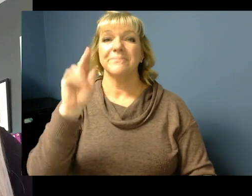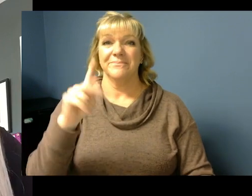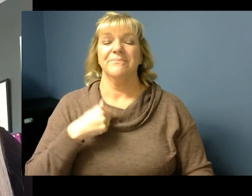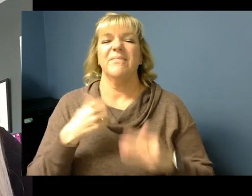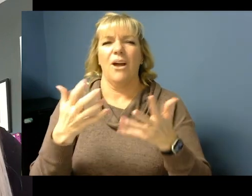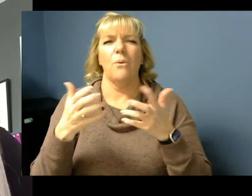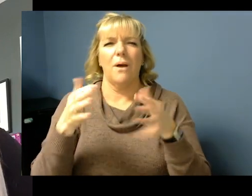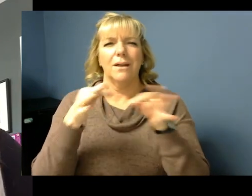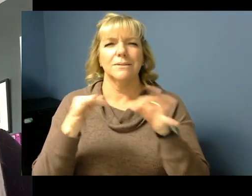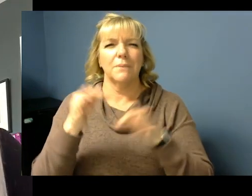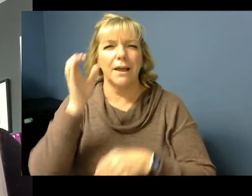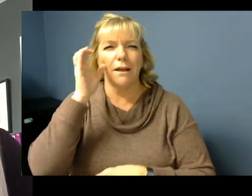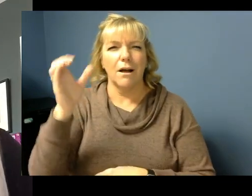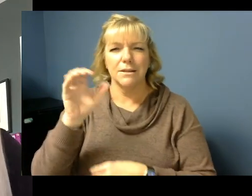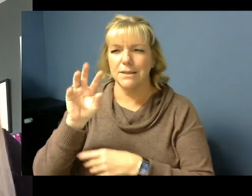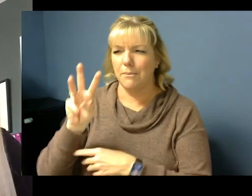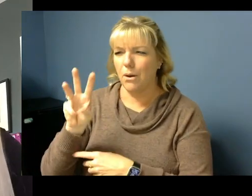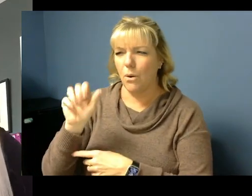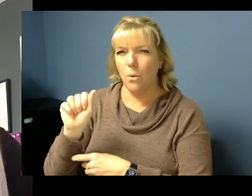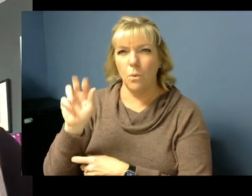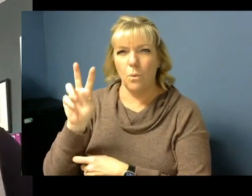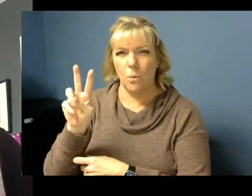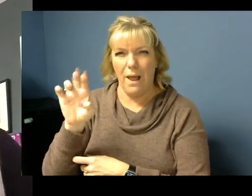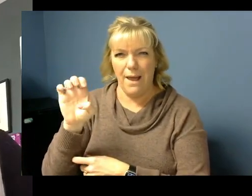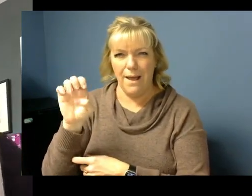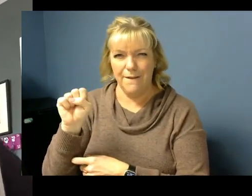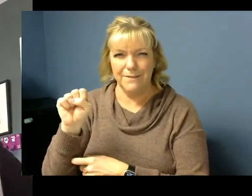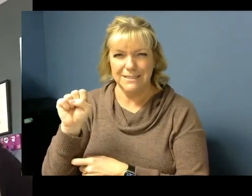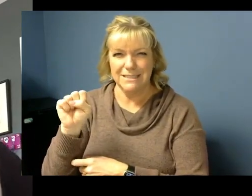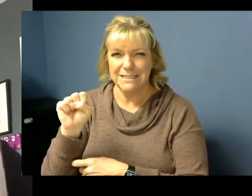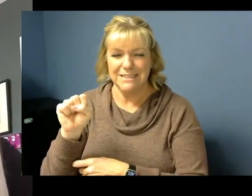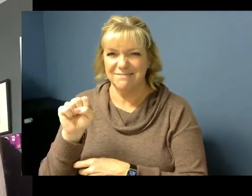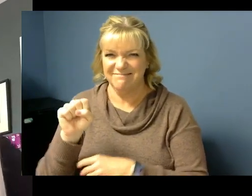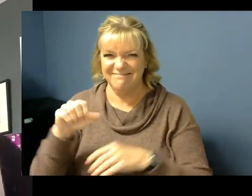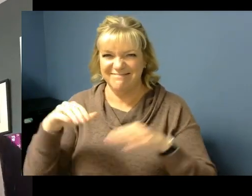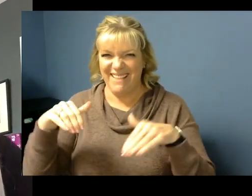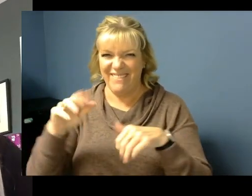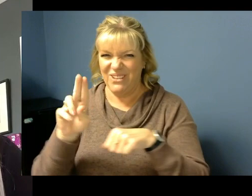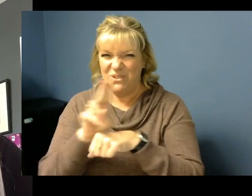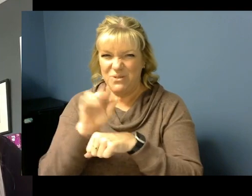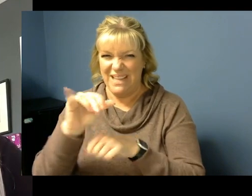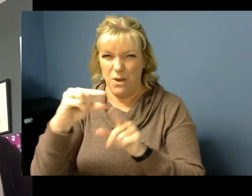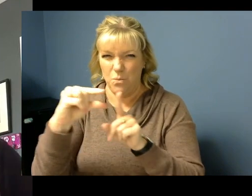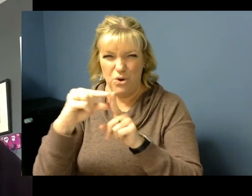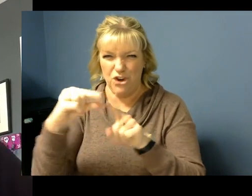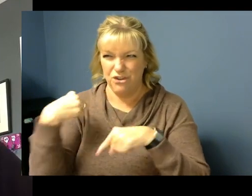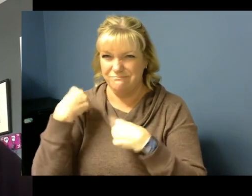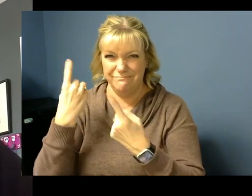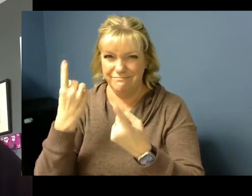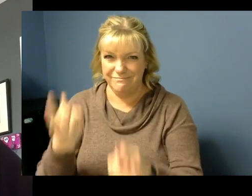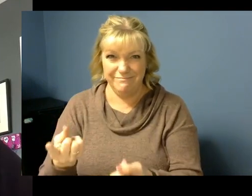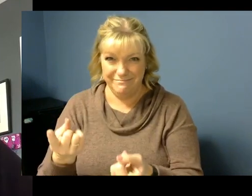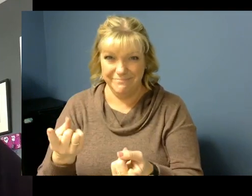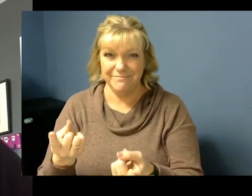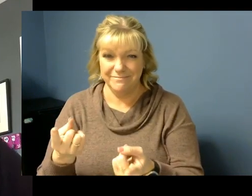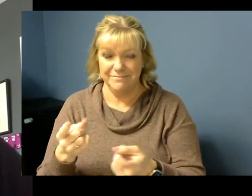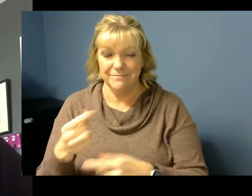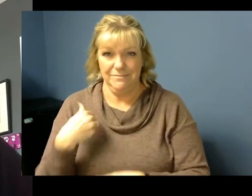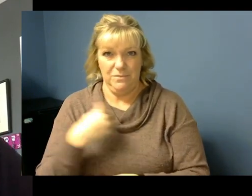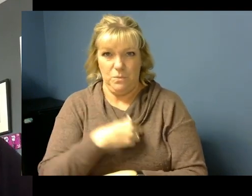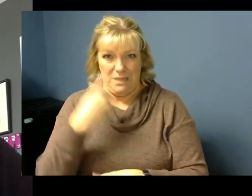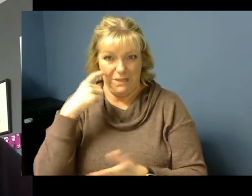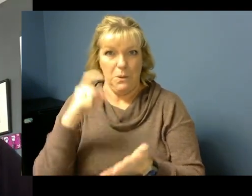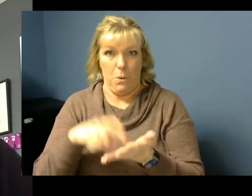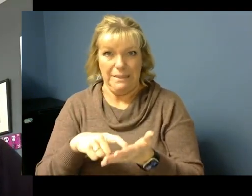introduce this concept of waves, because we haven't used that like vocabulary yet to talk about women's history, and it's something that we see in